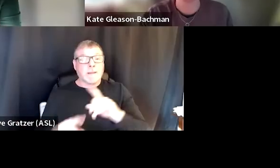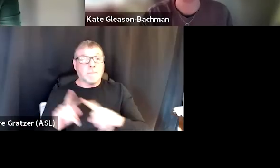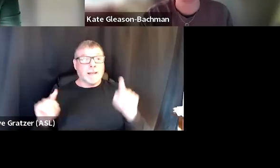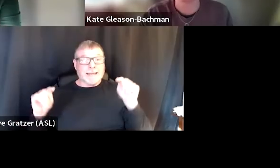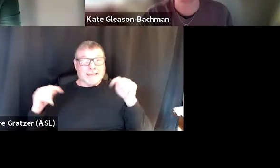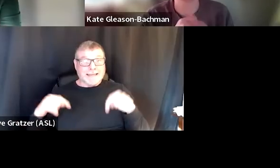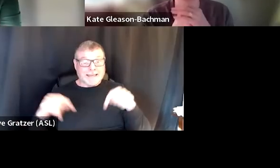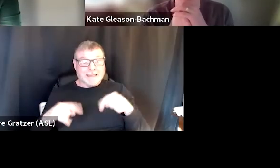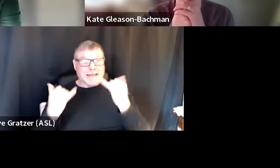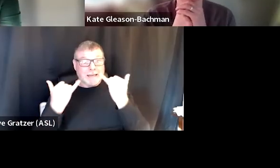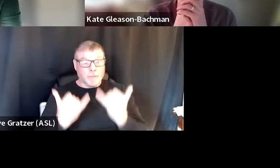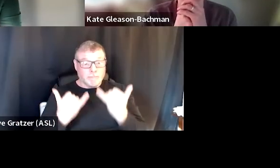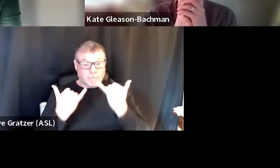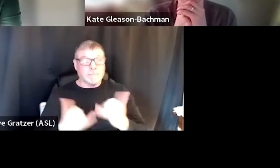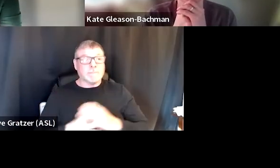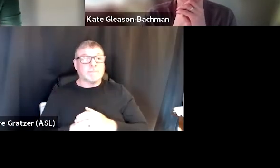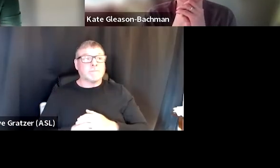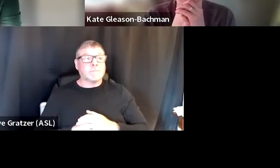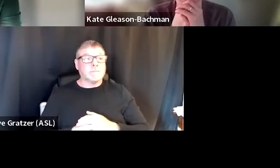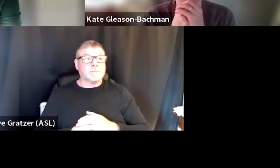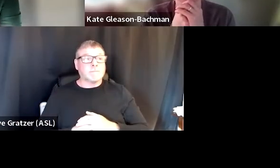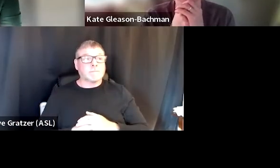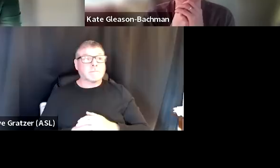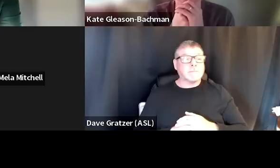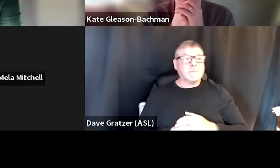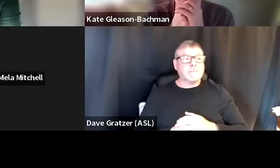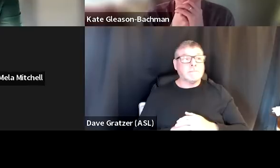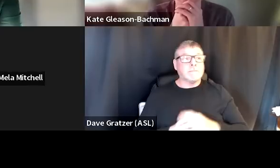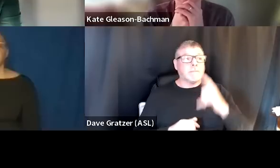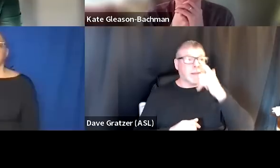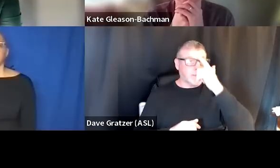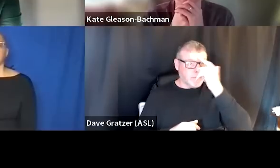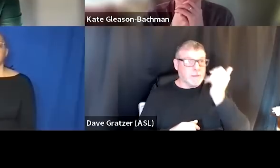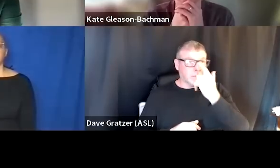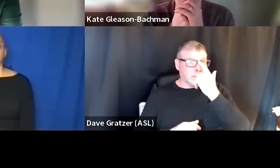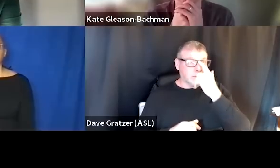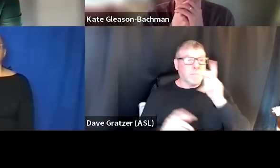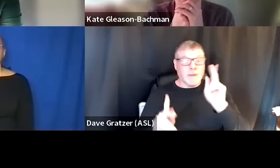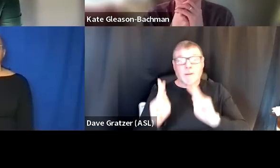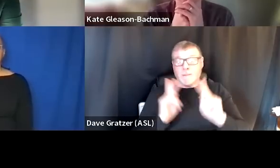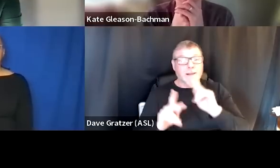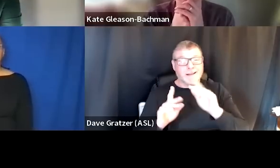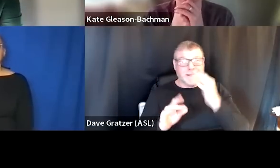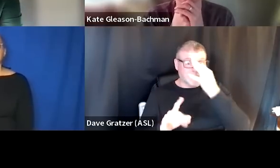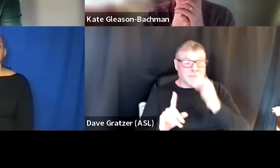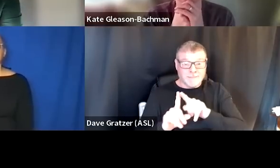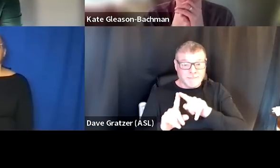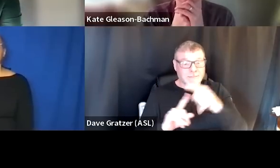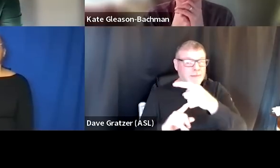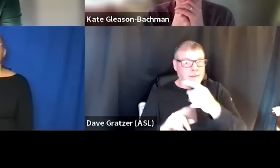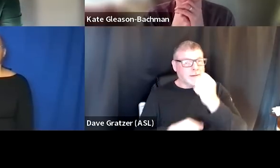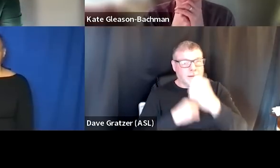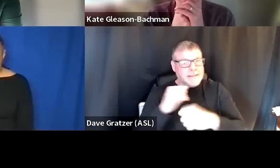here, right now, and a lot of us do believe it's because the Olympics are around the corner. I mean, it's still years away,